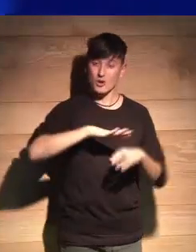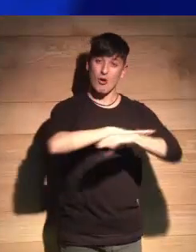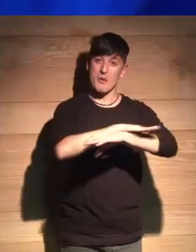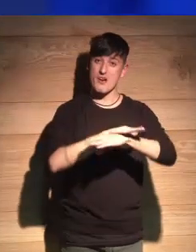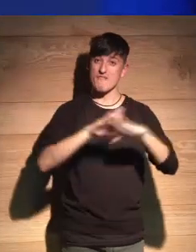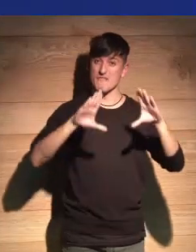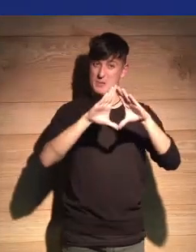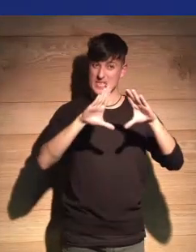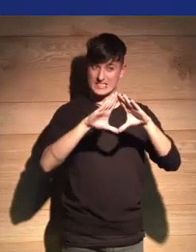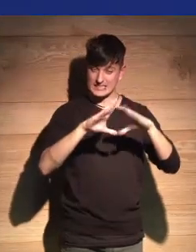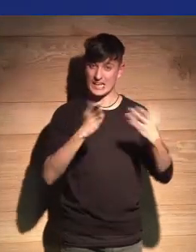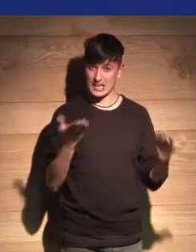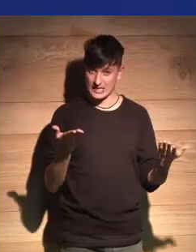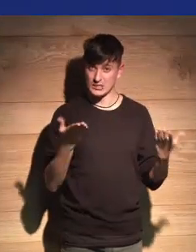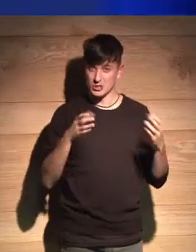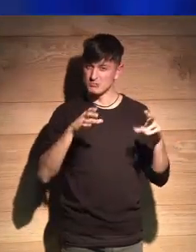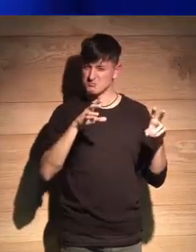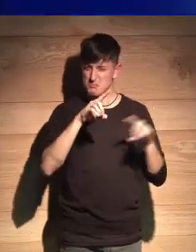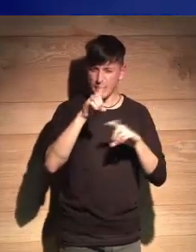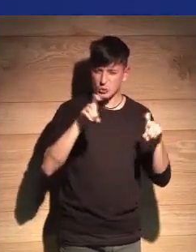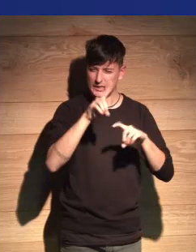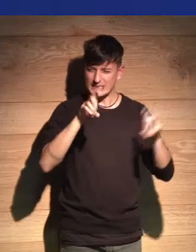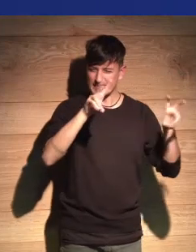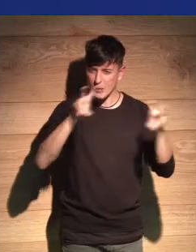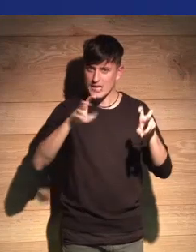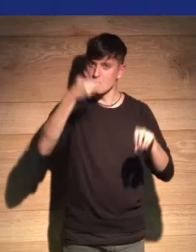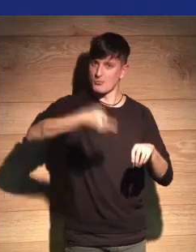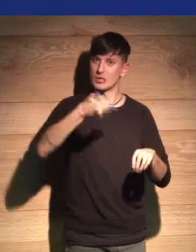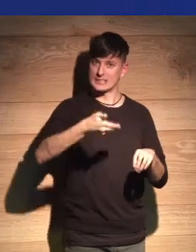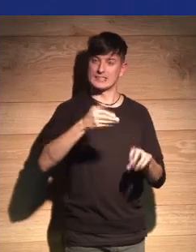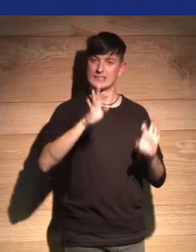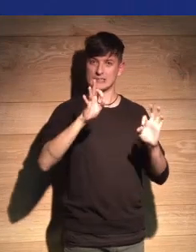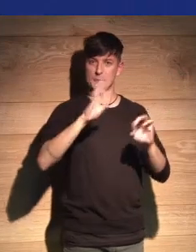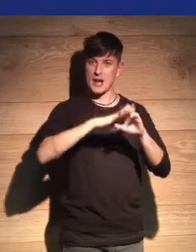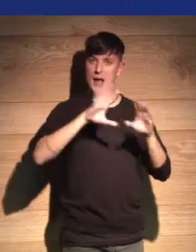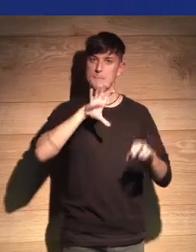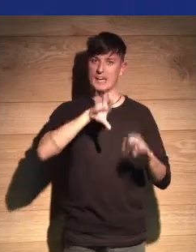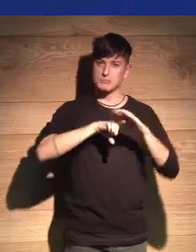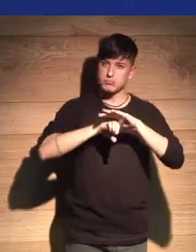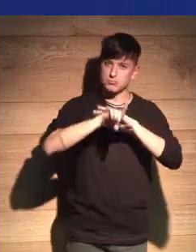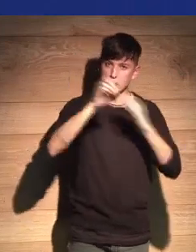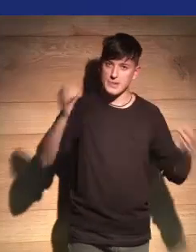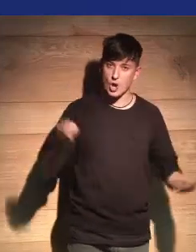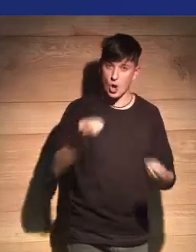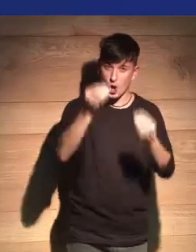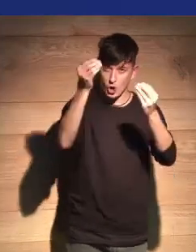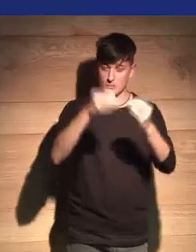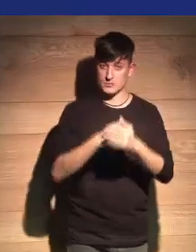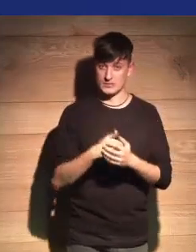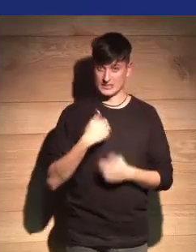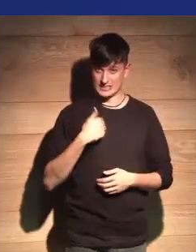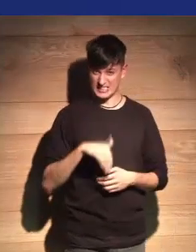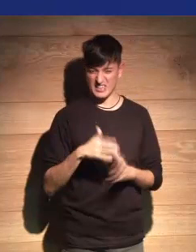Spain also has a feminist government and that these topics are not considered as